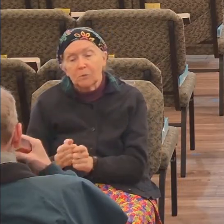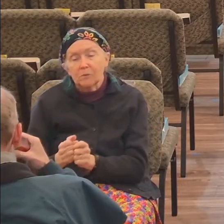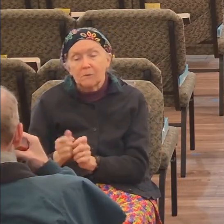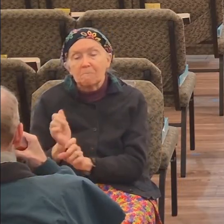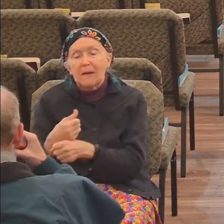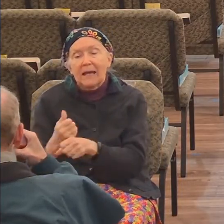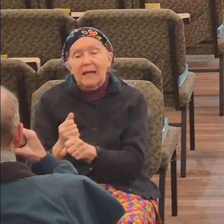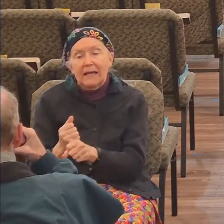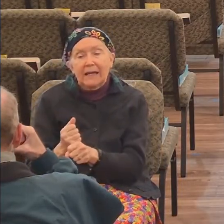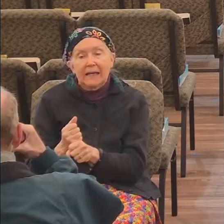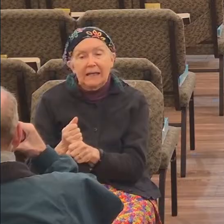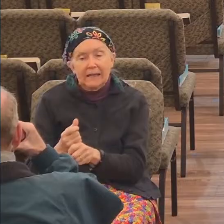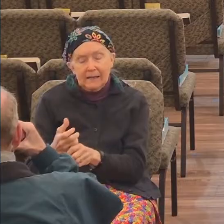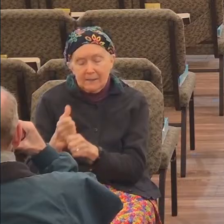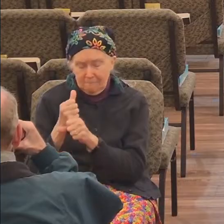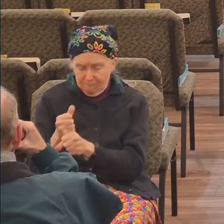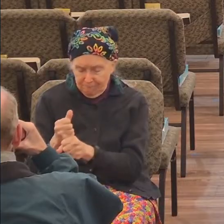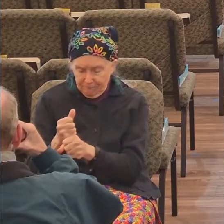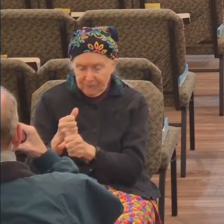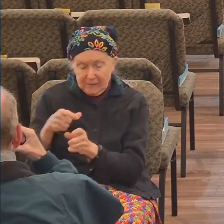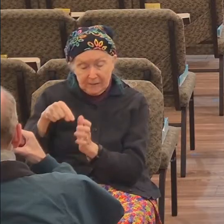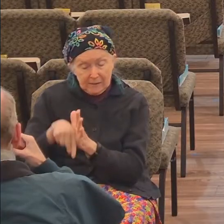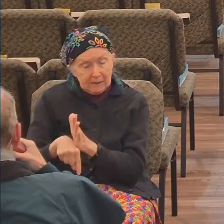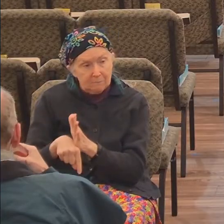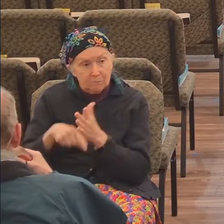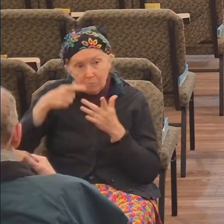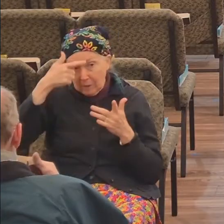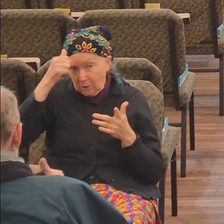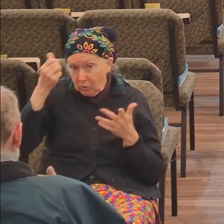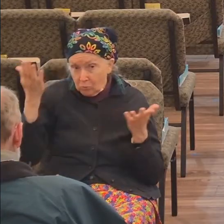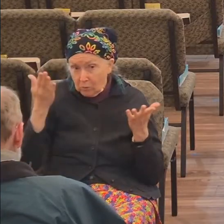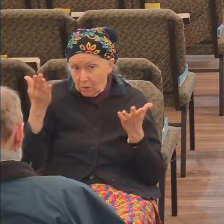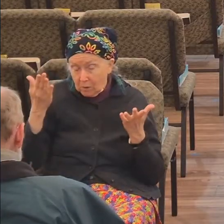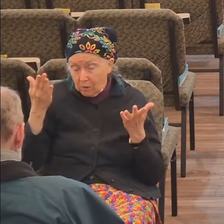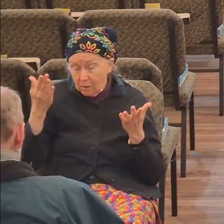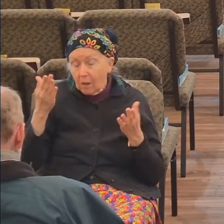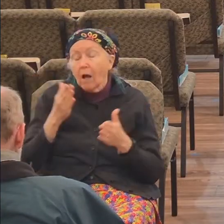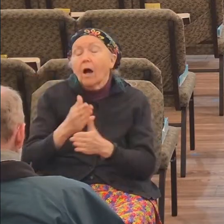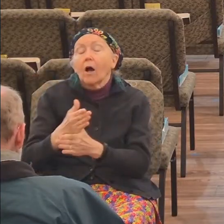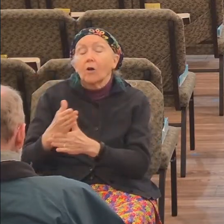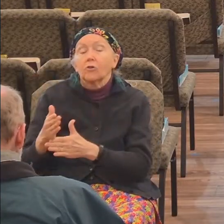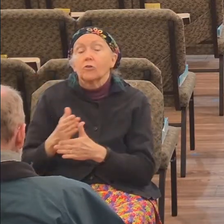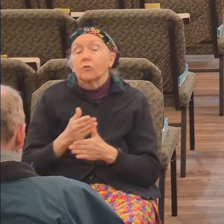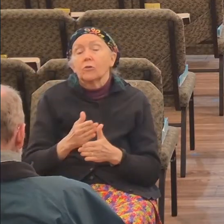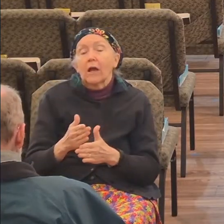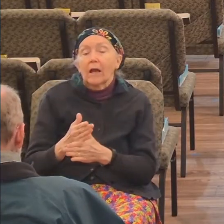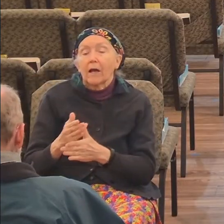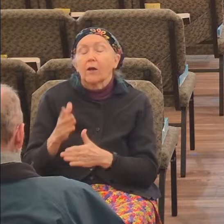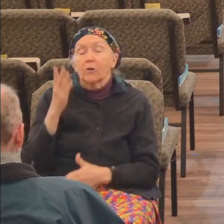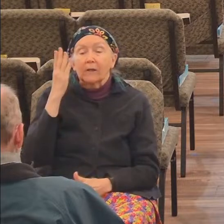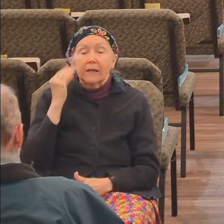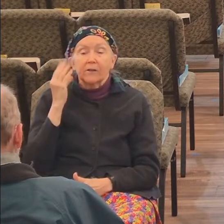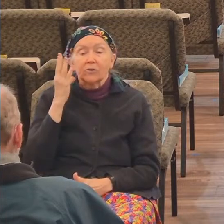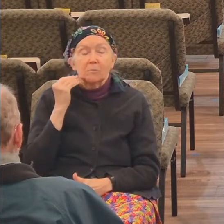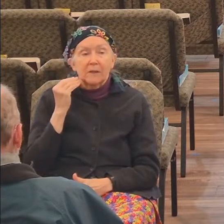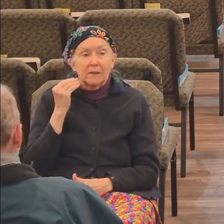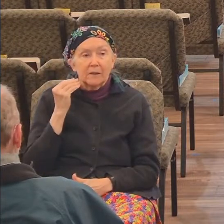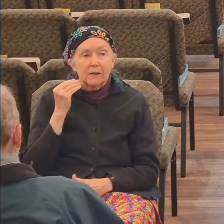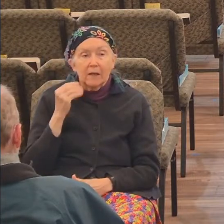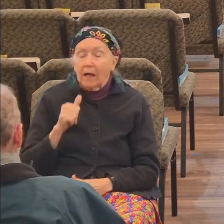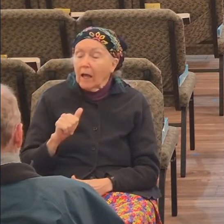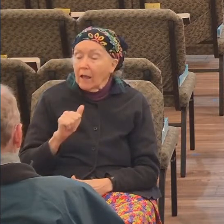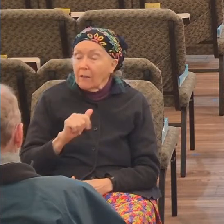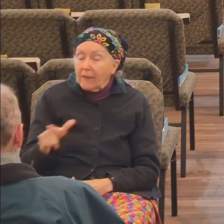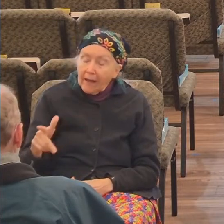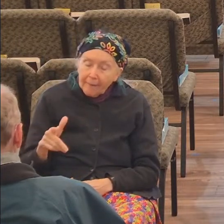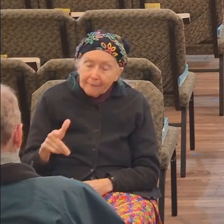oftentimes tightly and deeply because of shared experiences. They were all going through this